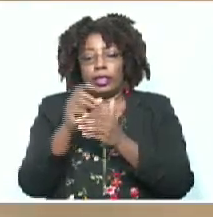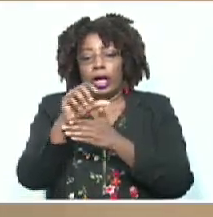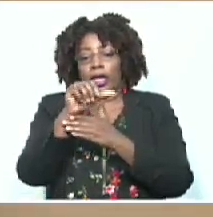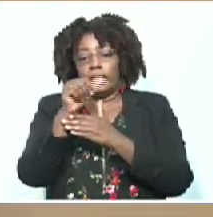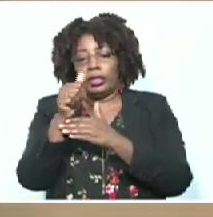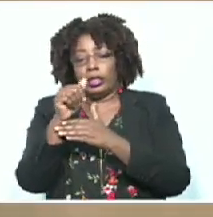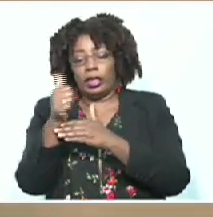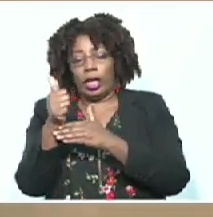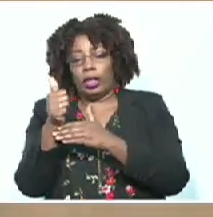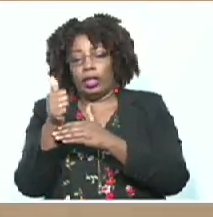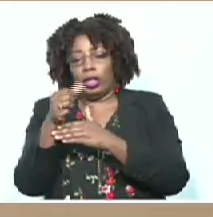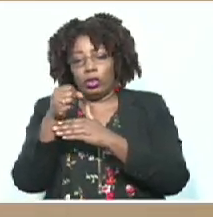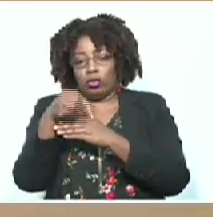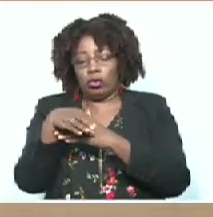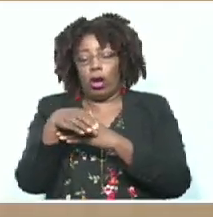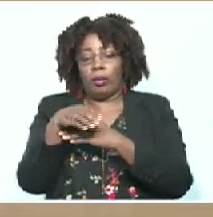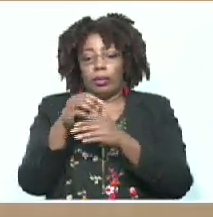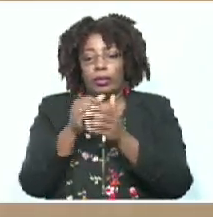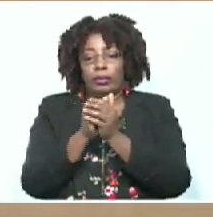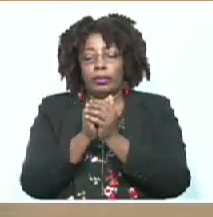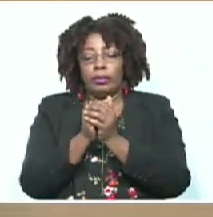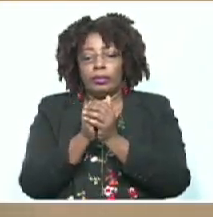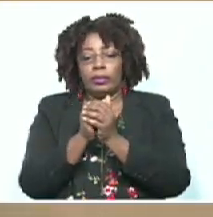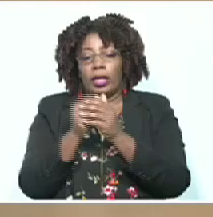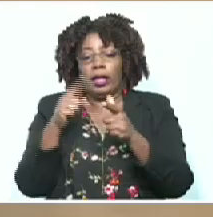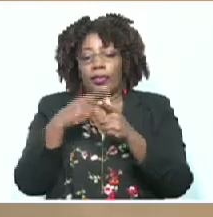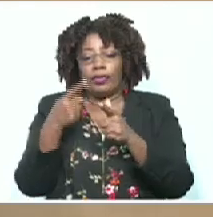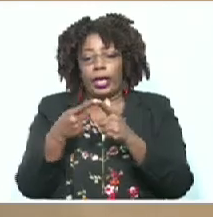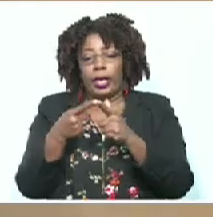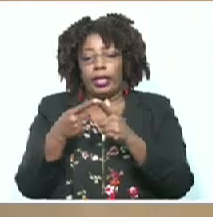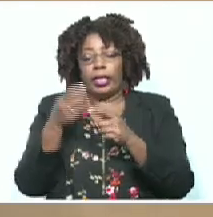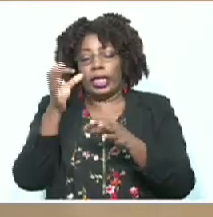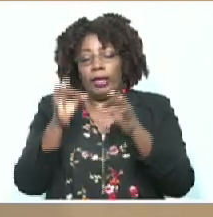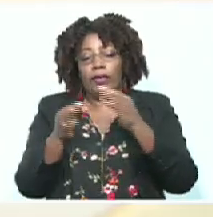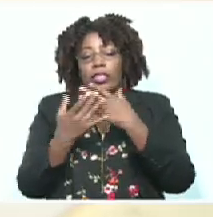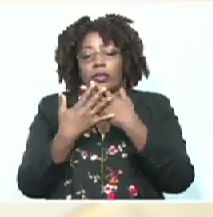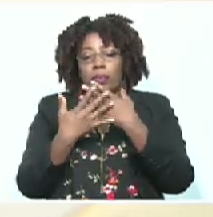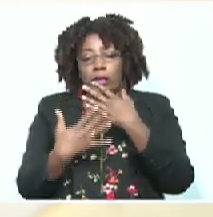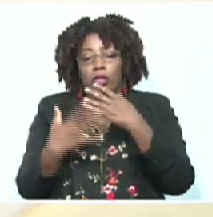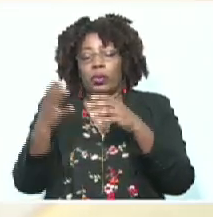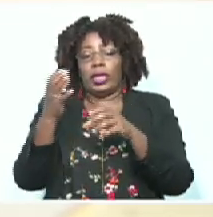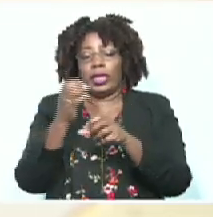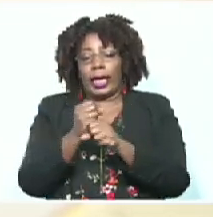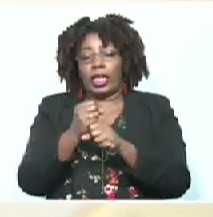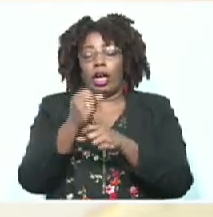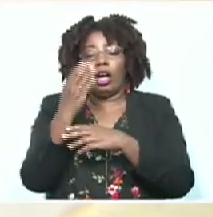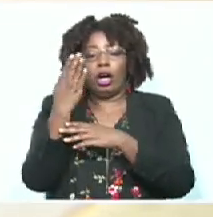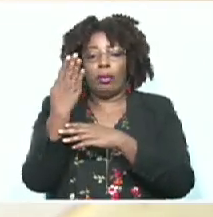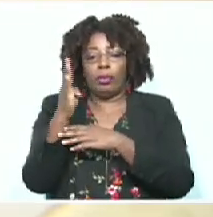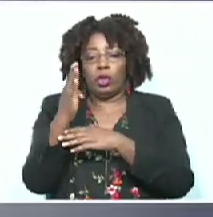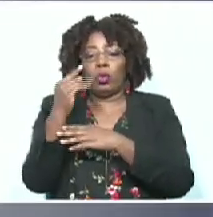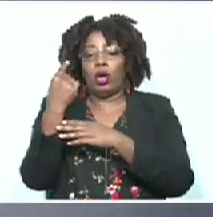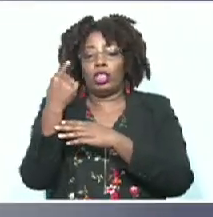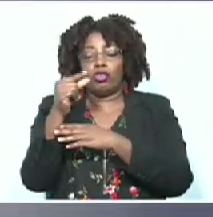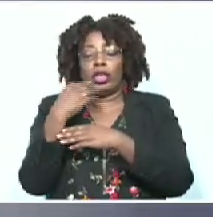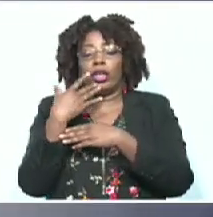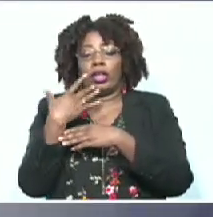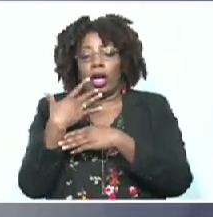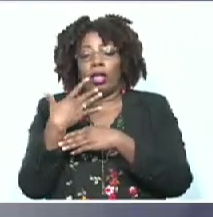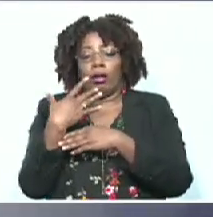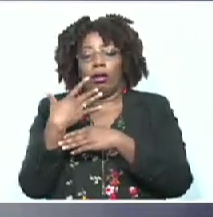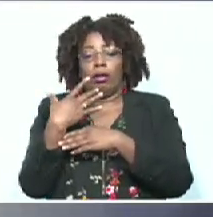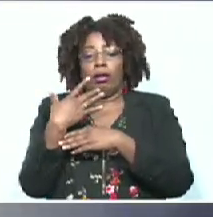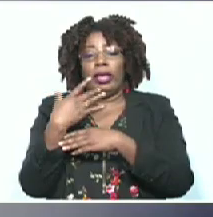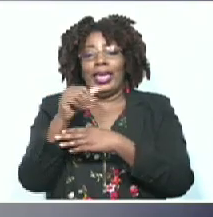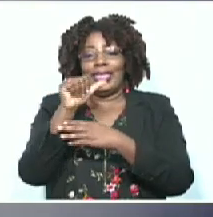hydrogen peroxide reagent, and we should get, if it's blood, a blue-green color change within 10 seconds. Tests for blood